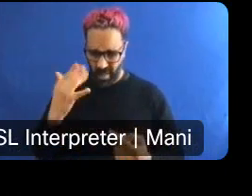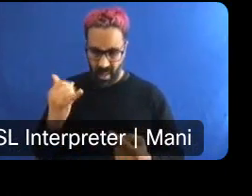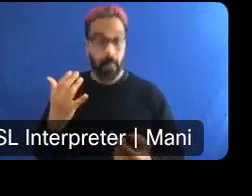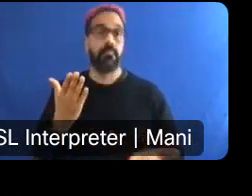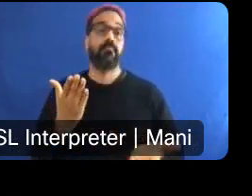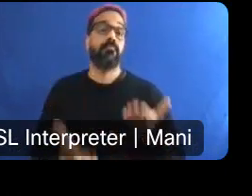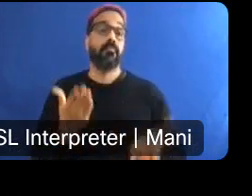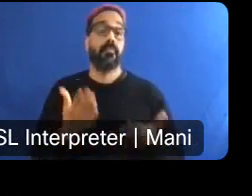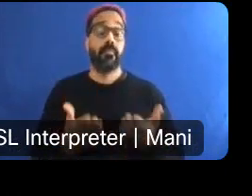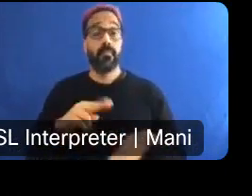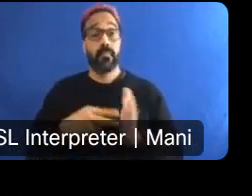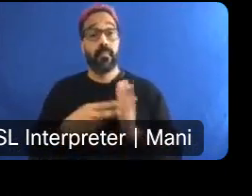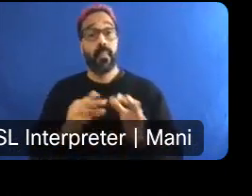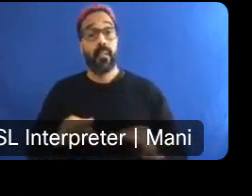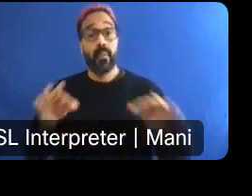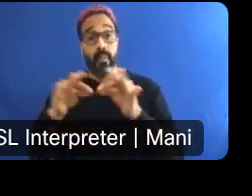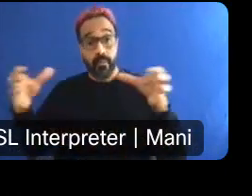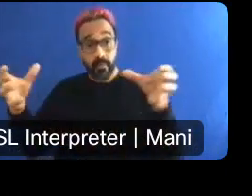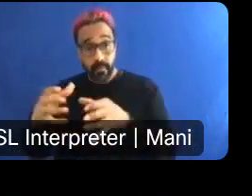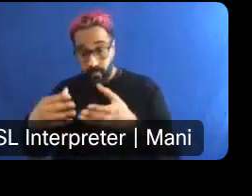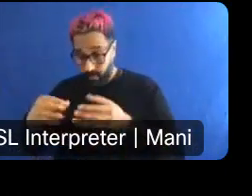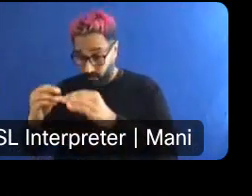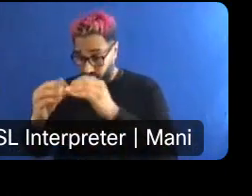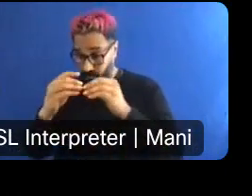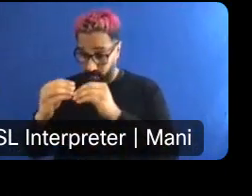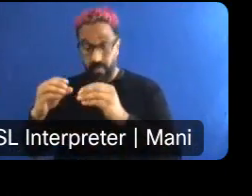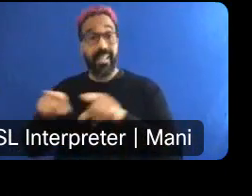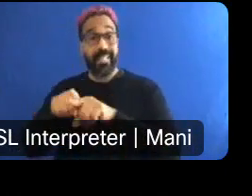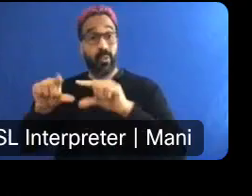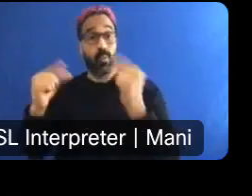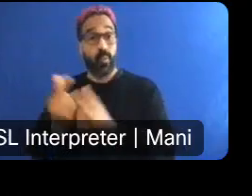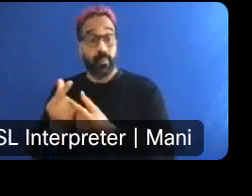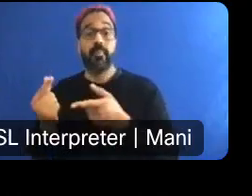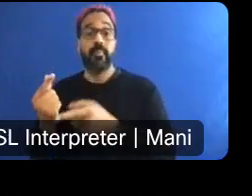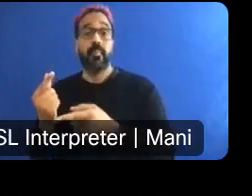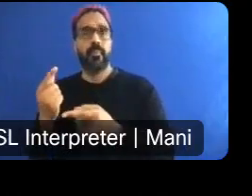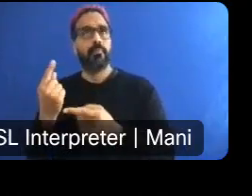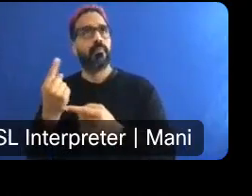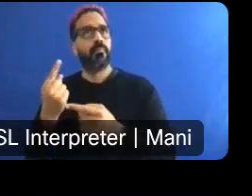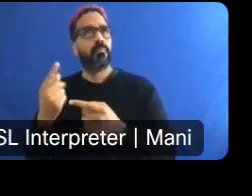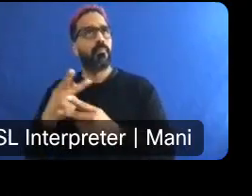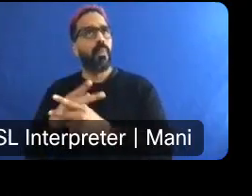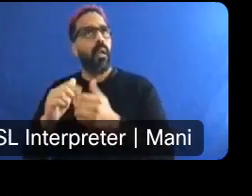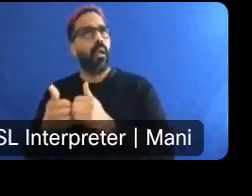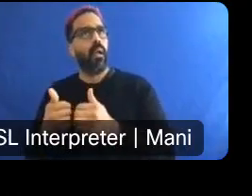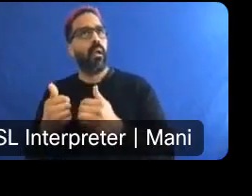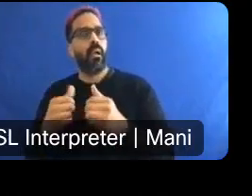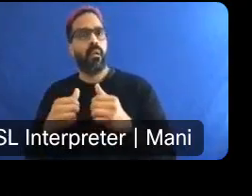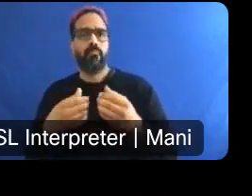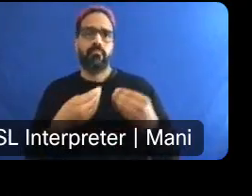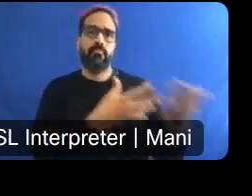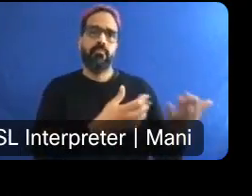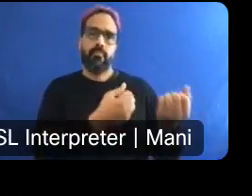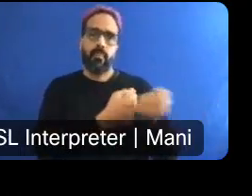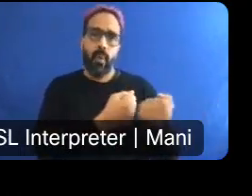through these supervisions and group debriefings that we discuss how to continue to provide support even when we don't know